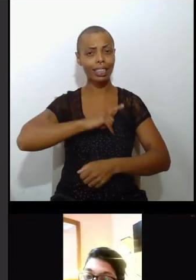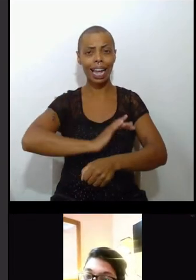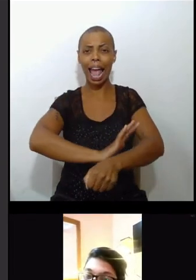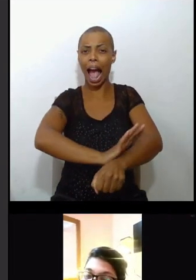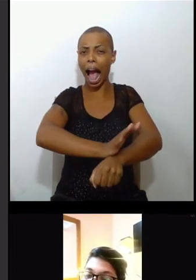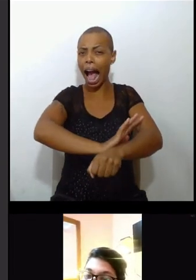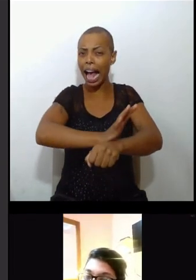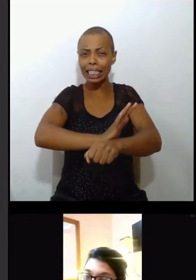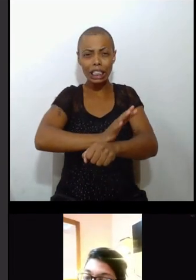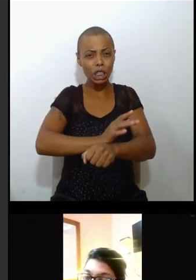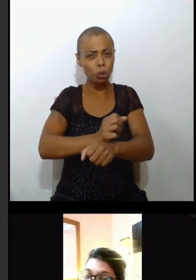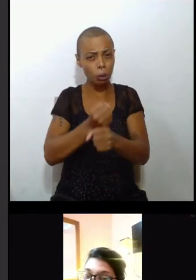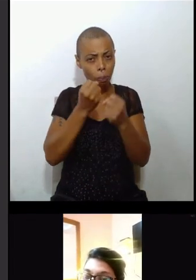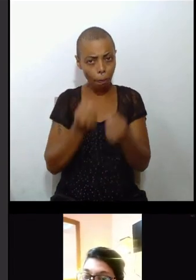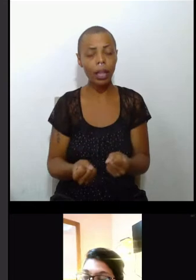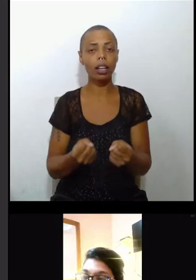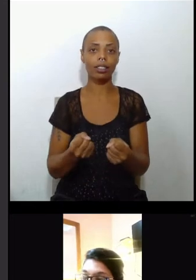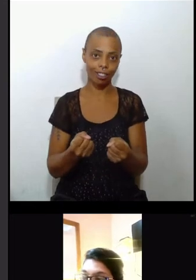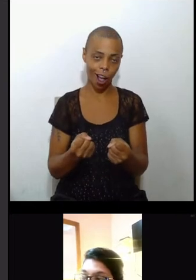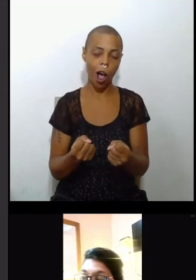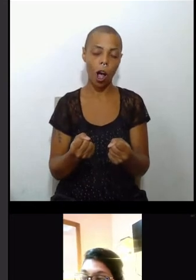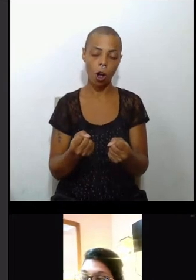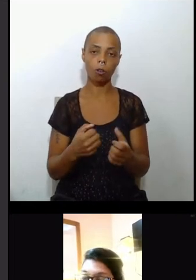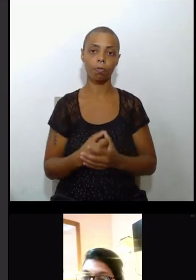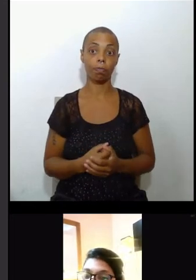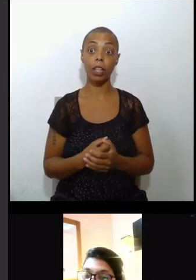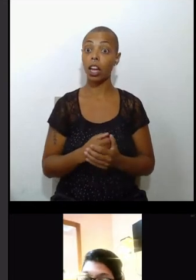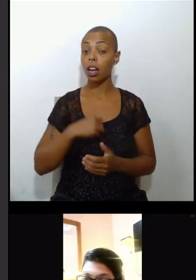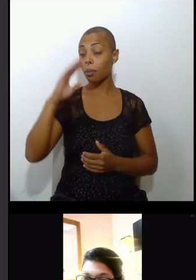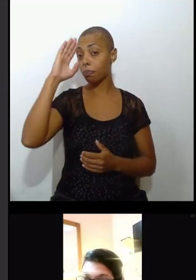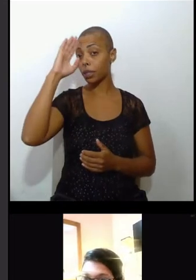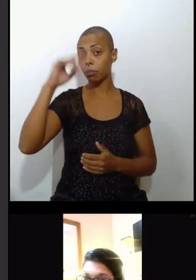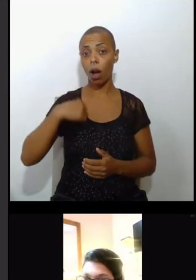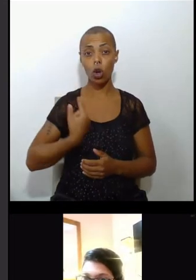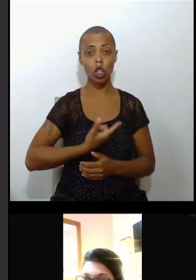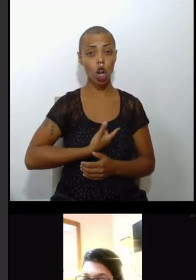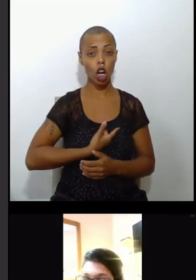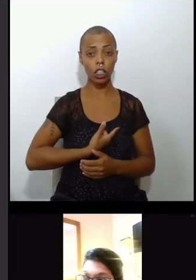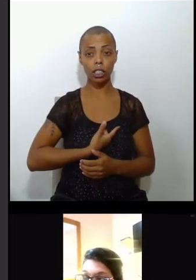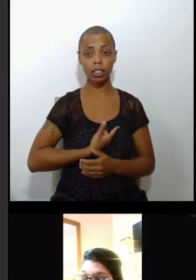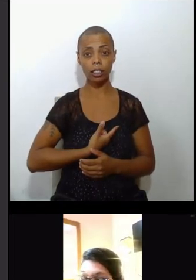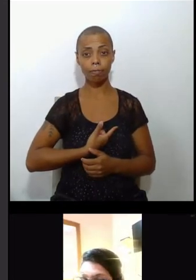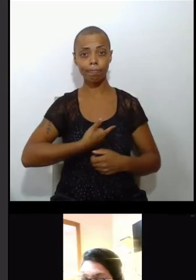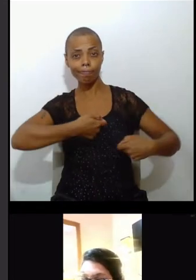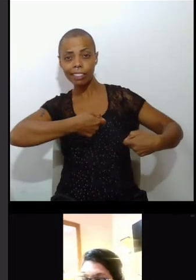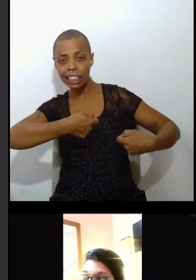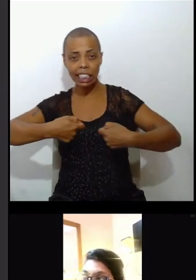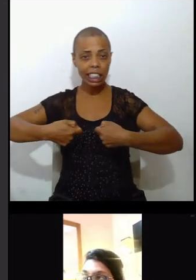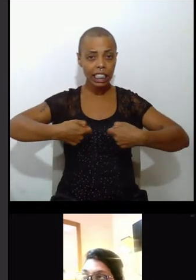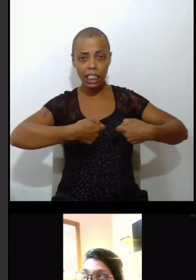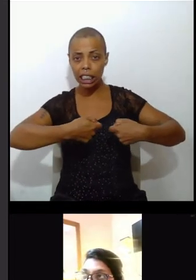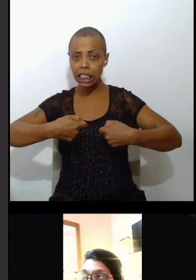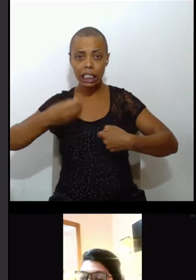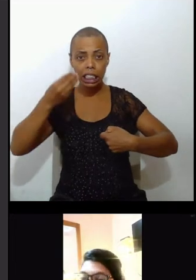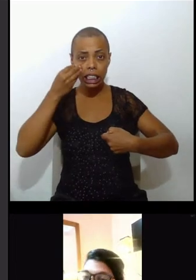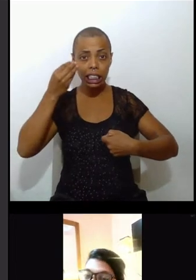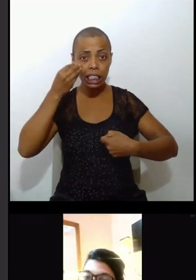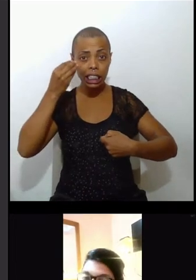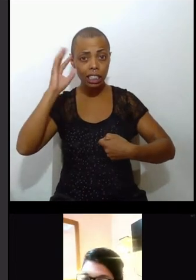battle we are all facing here is the severe and the Very uh popular